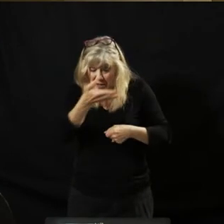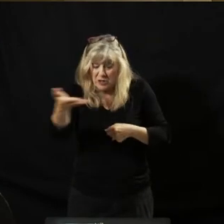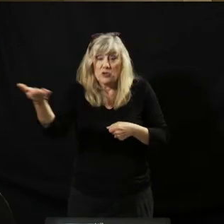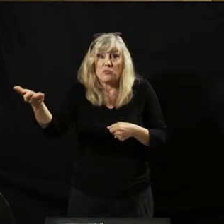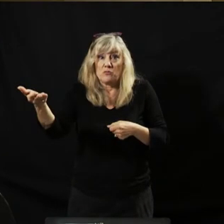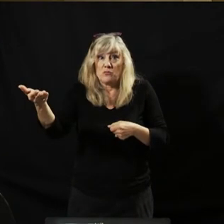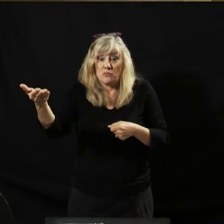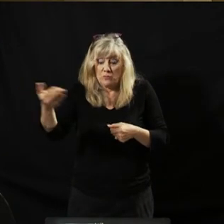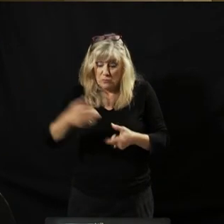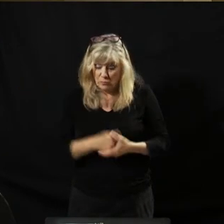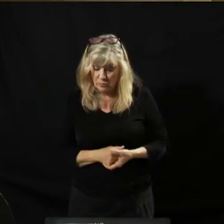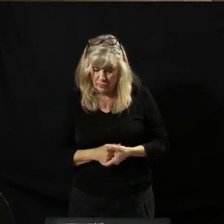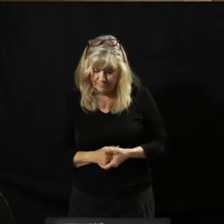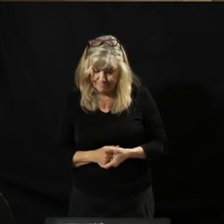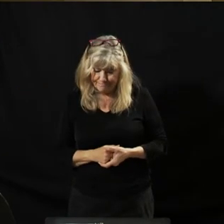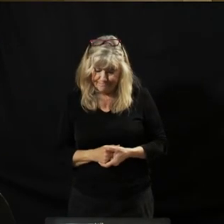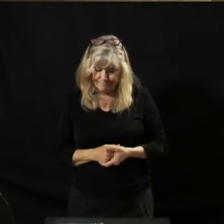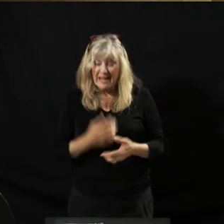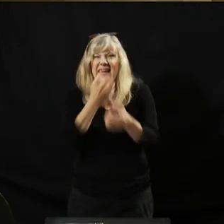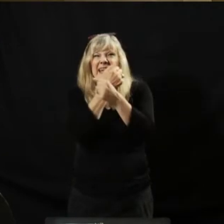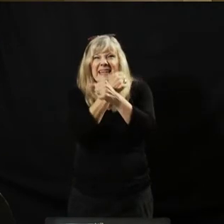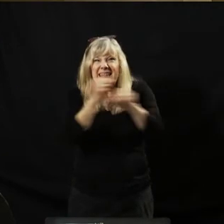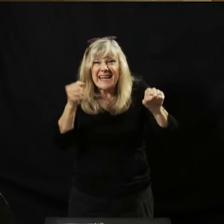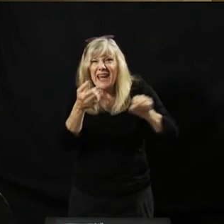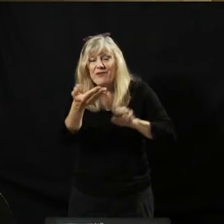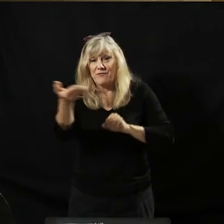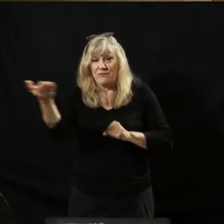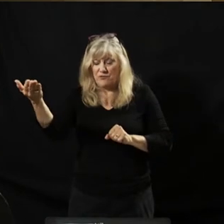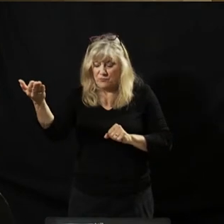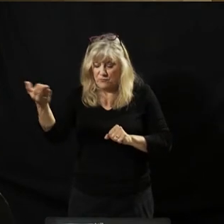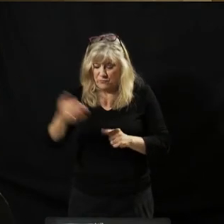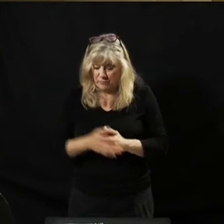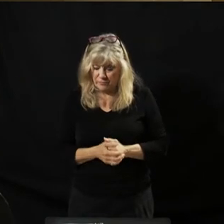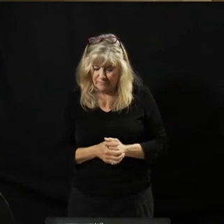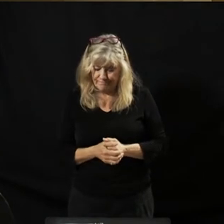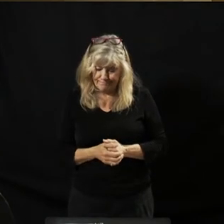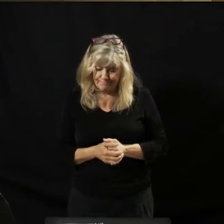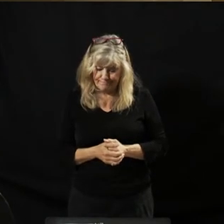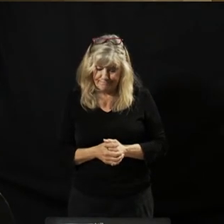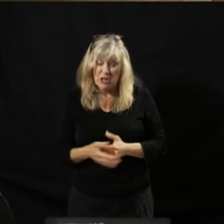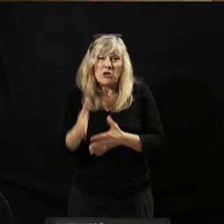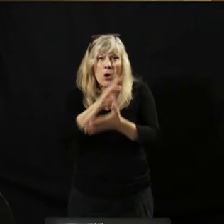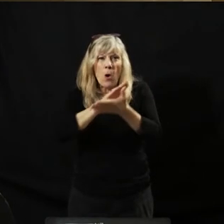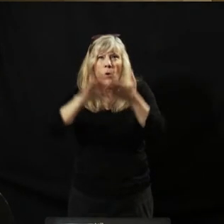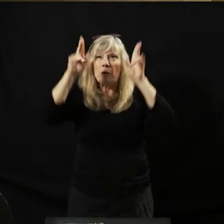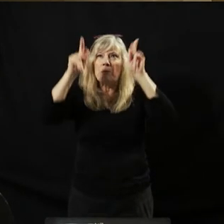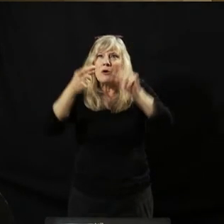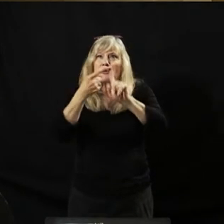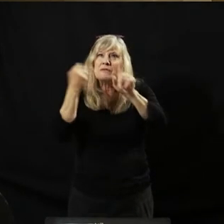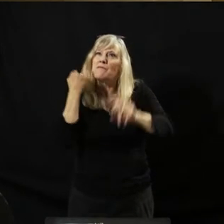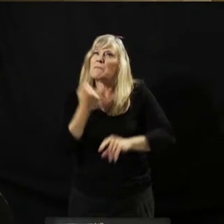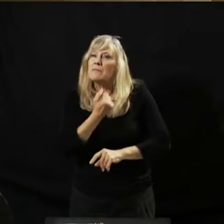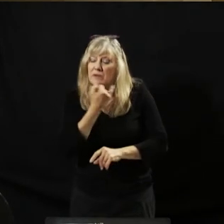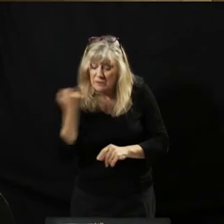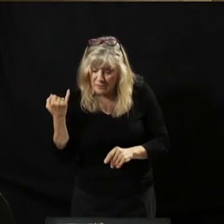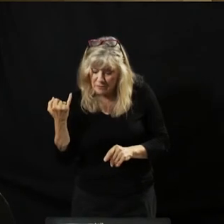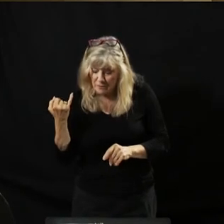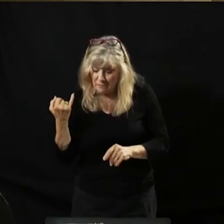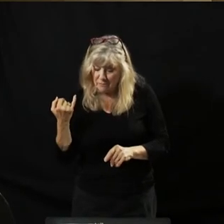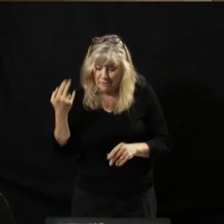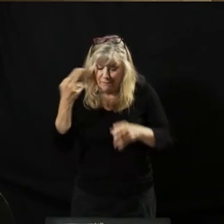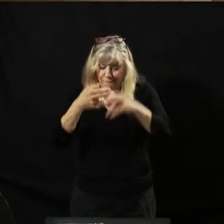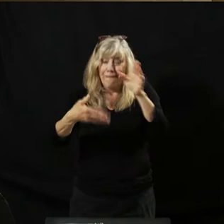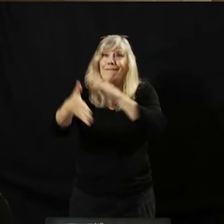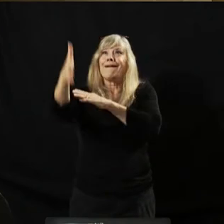of hosts. Your Redeemer is the Holy One of Israel, called